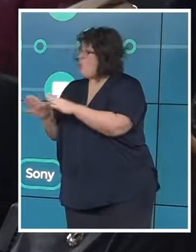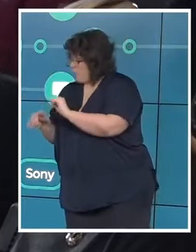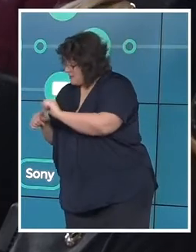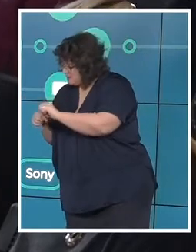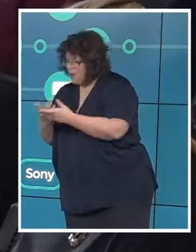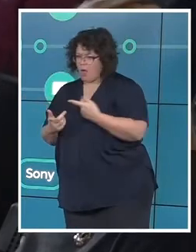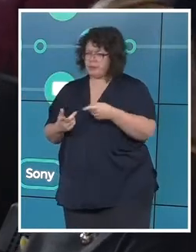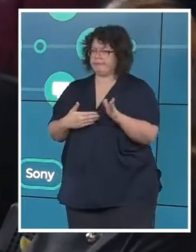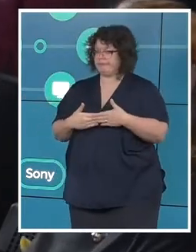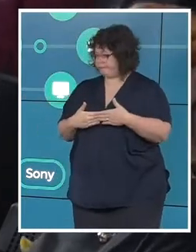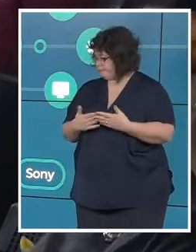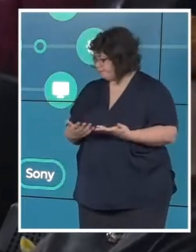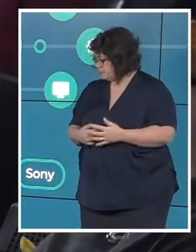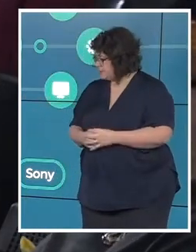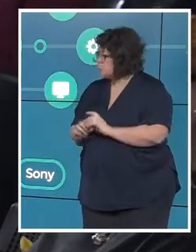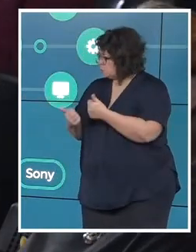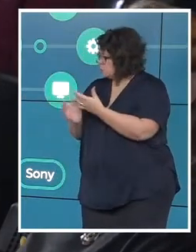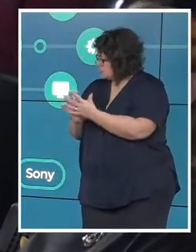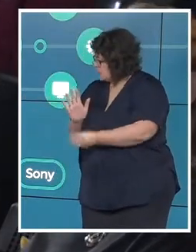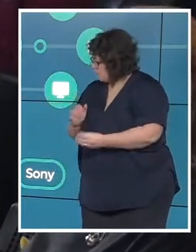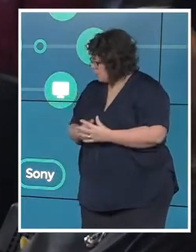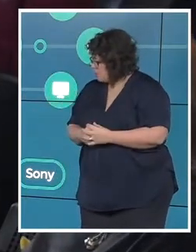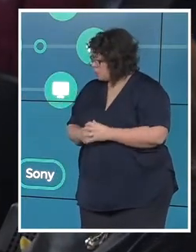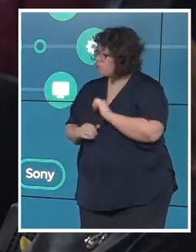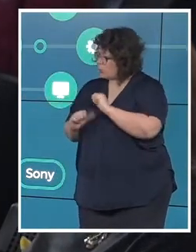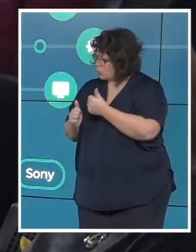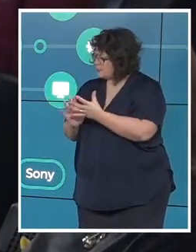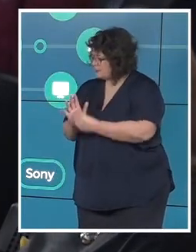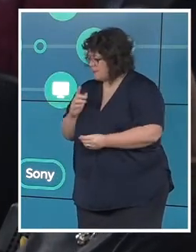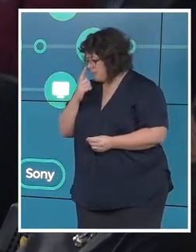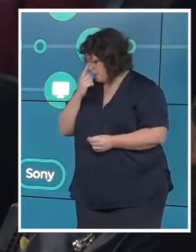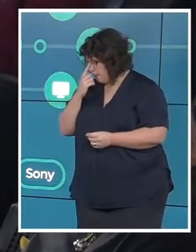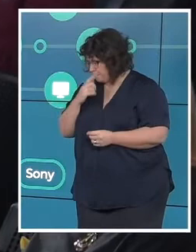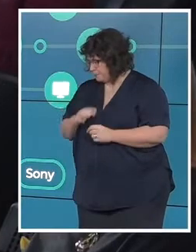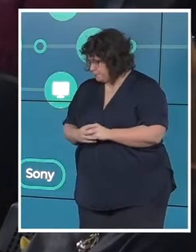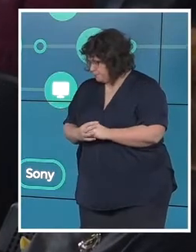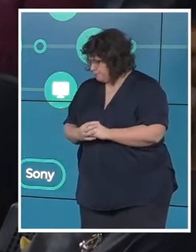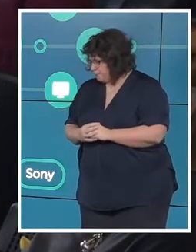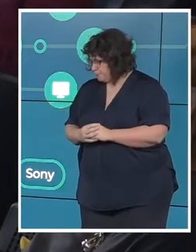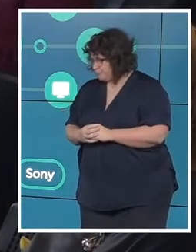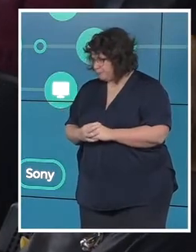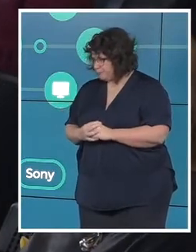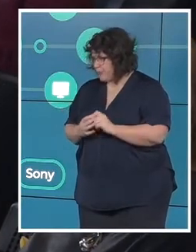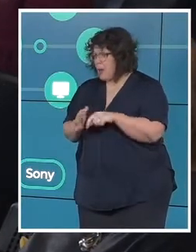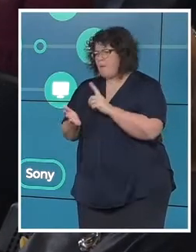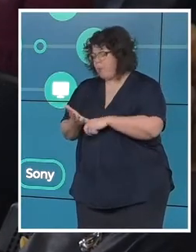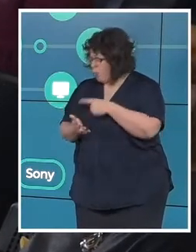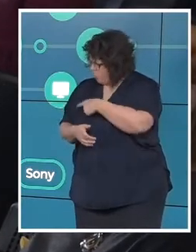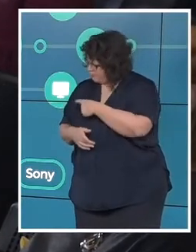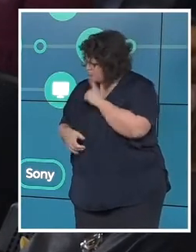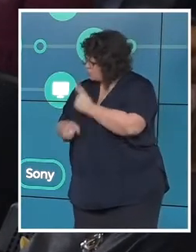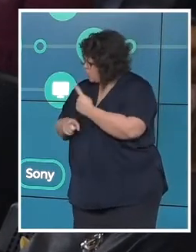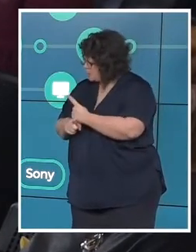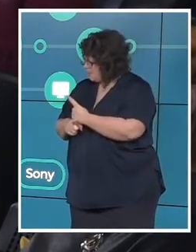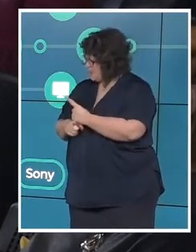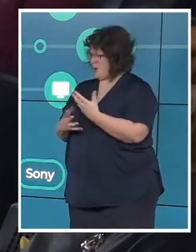yeah. Paul, you talked about the massive amount of data being created in the world in general. Does Lenovo have a plan for how it's going to use that data